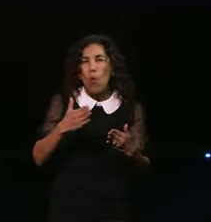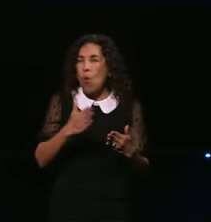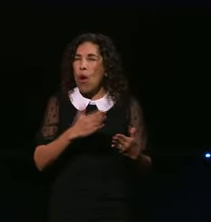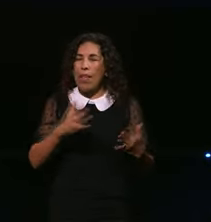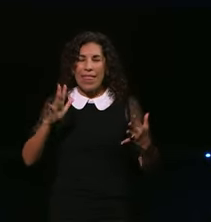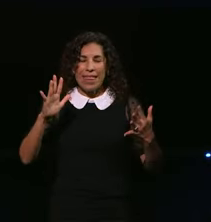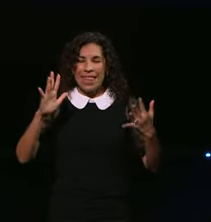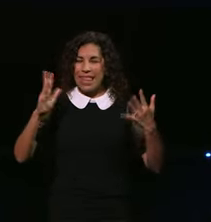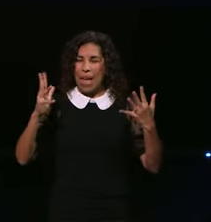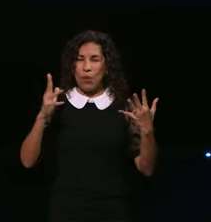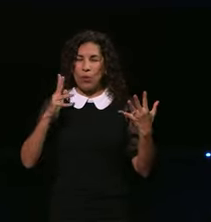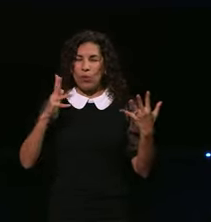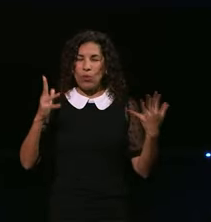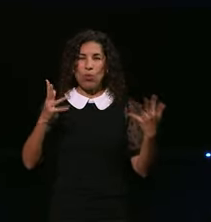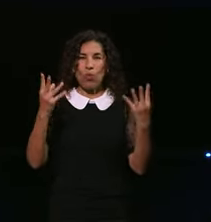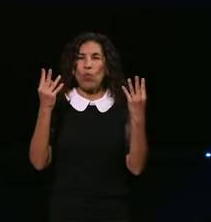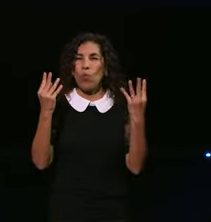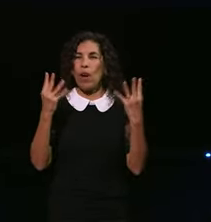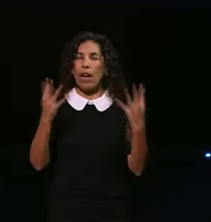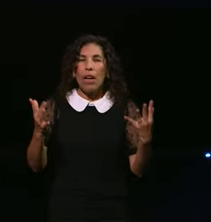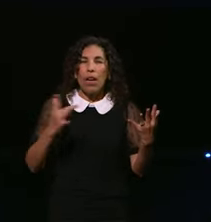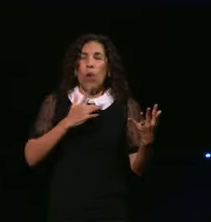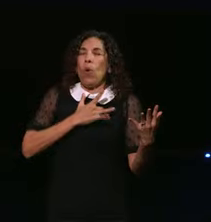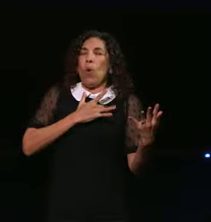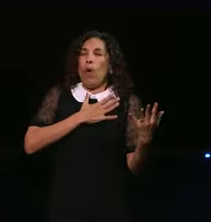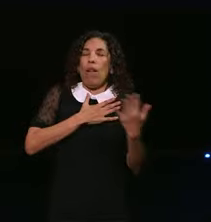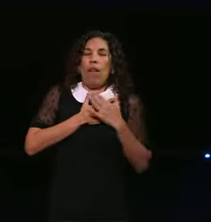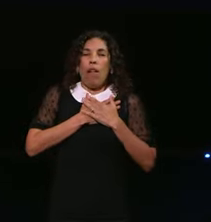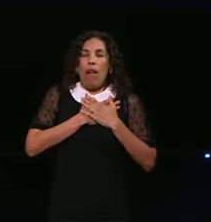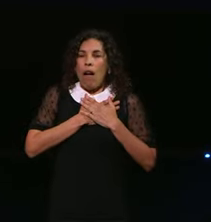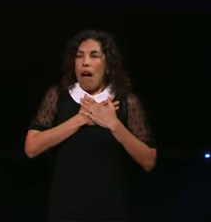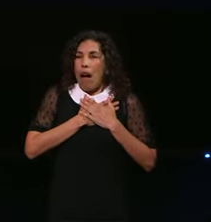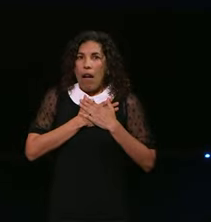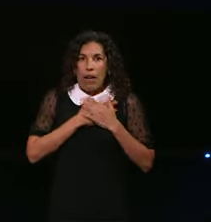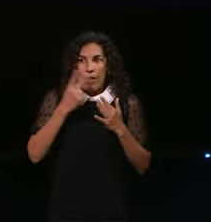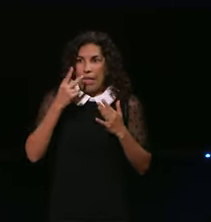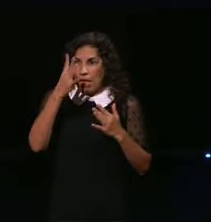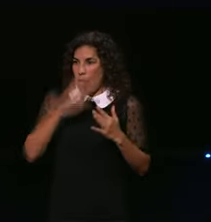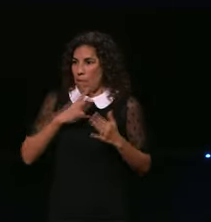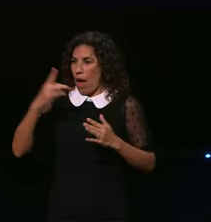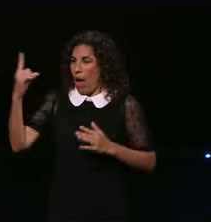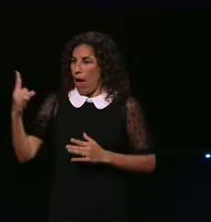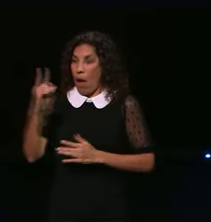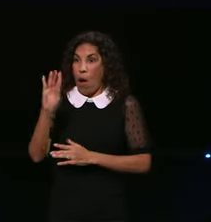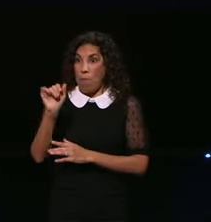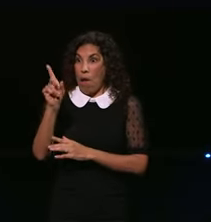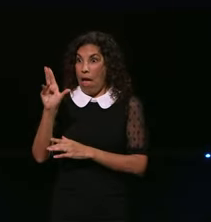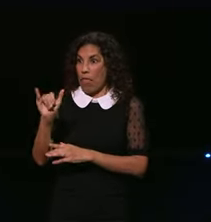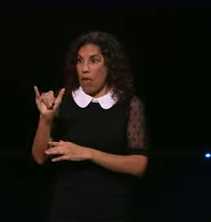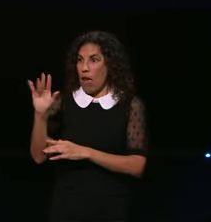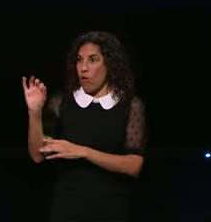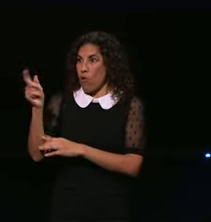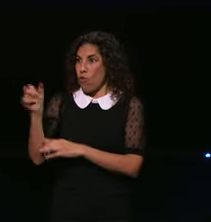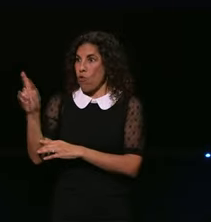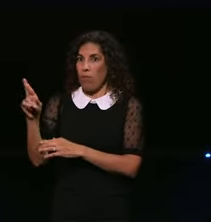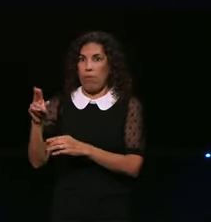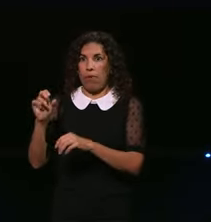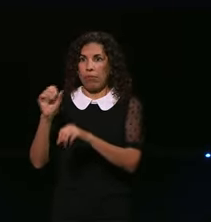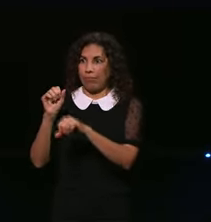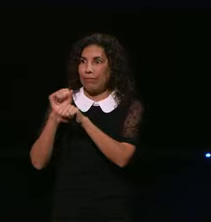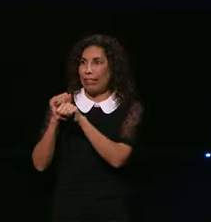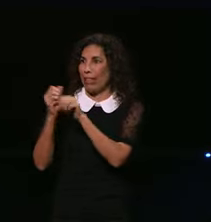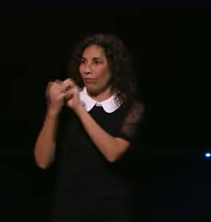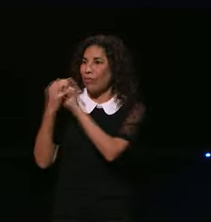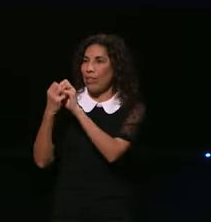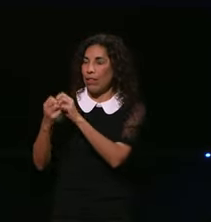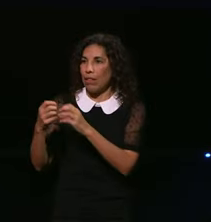so, it just really touched you. And then you see this man, Bradley Cooper, who I've worked with for so many years, and